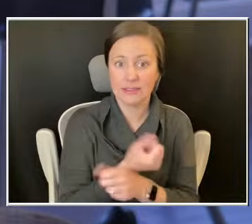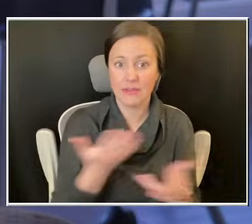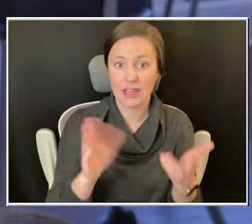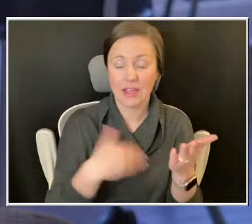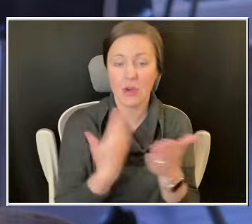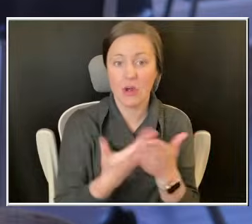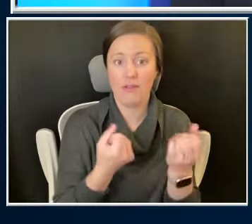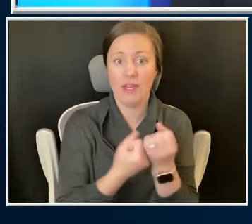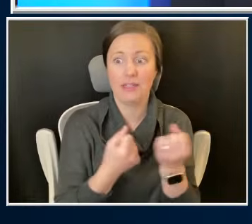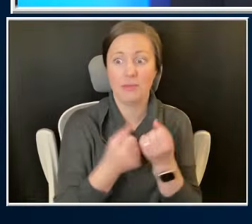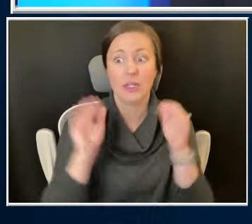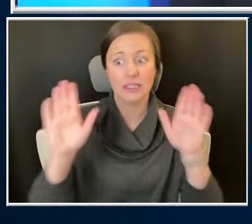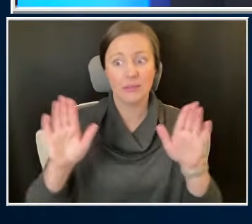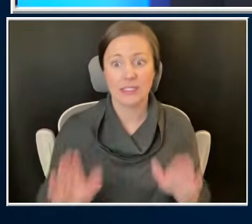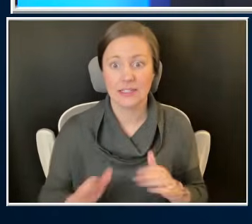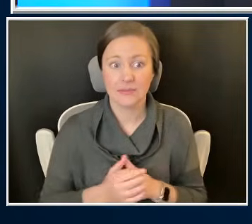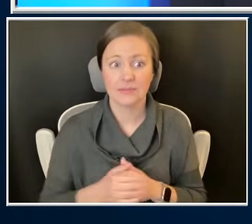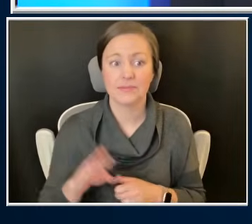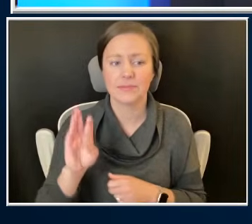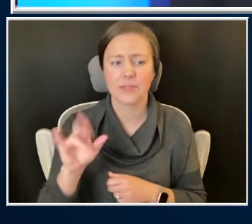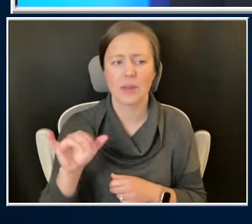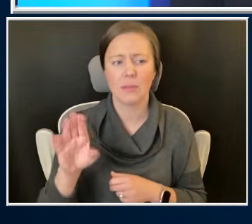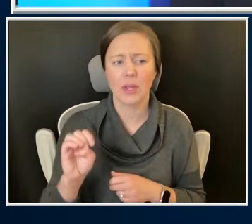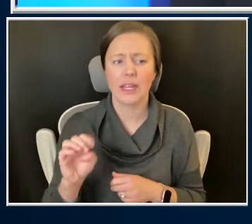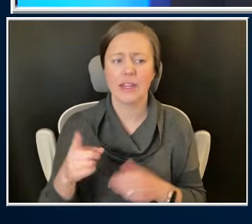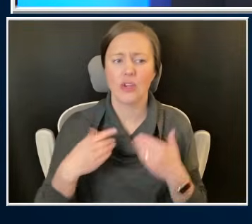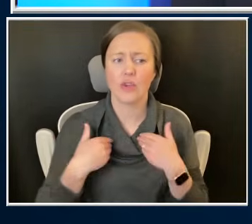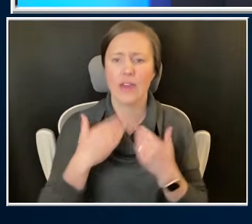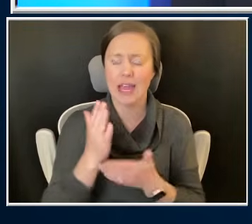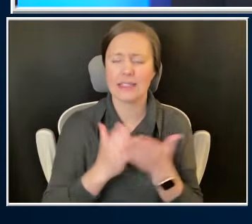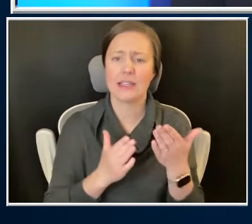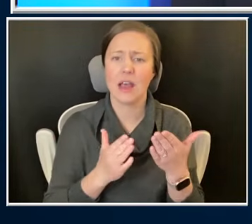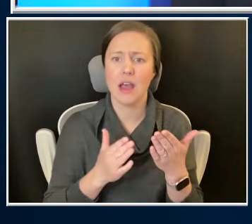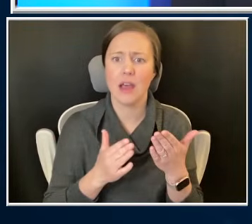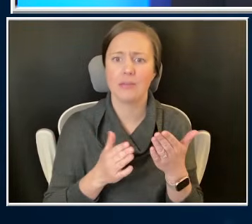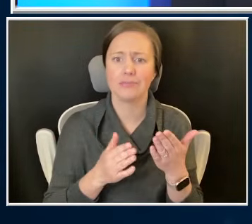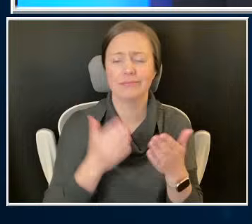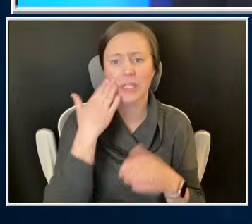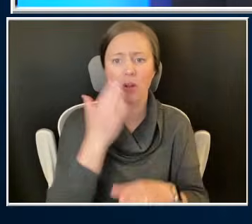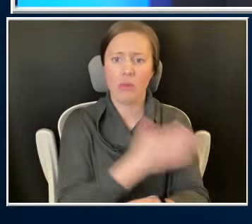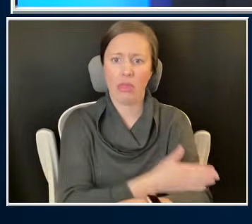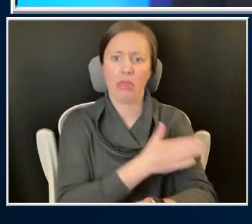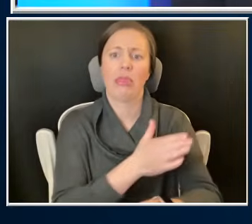amazing. Brie, and you've had some setbacks along the way too, right?